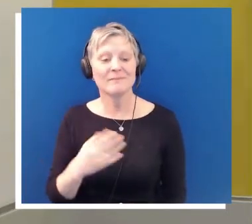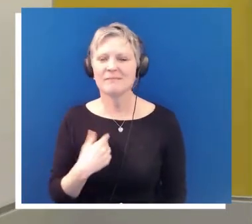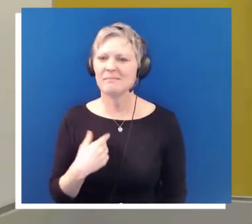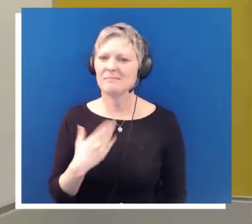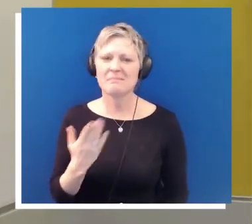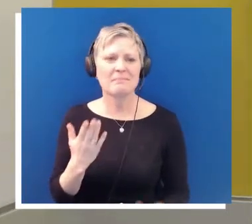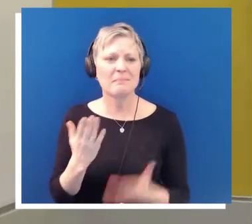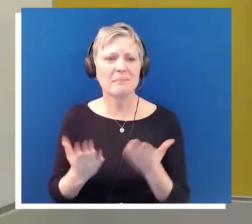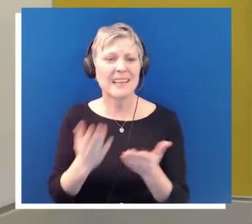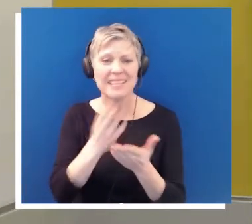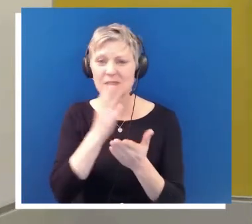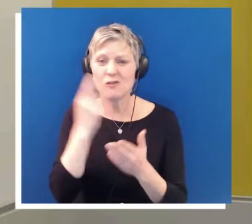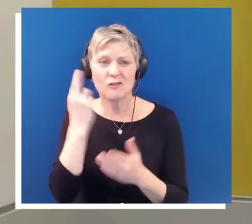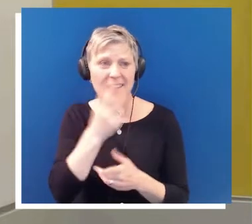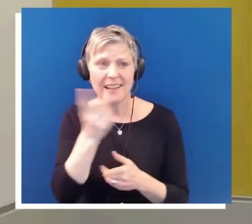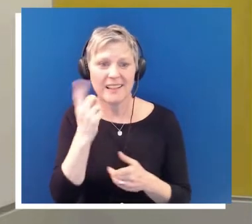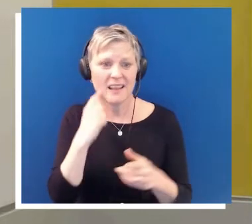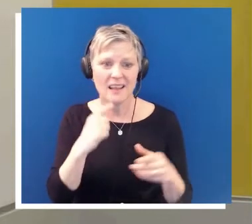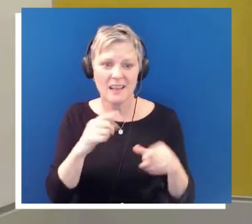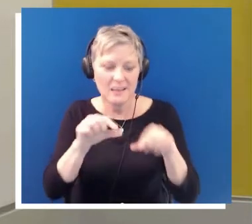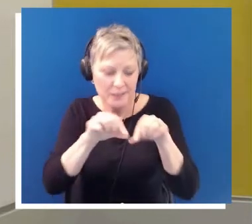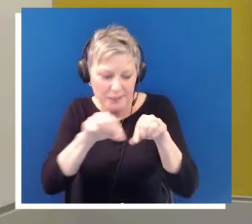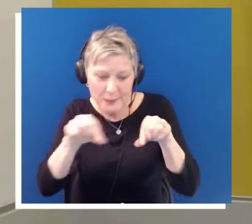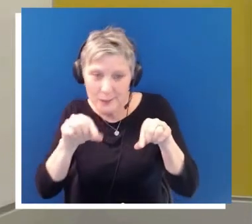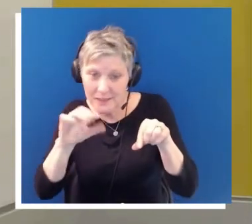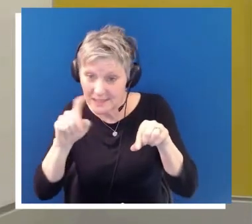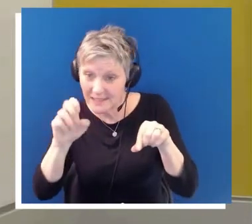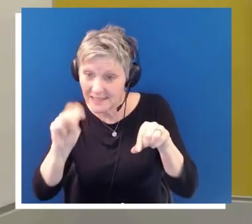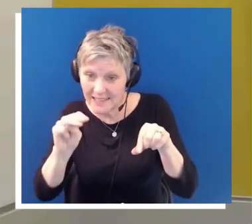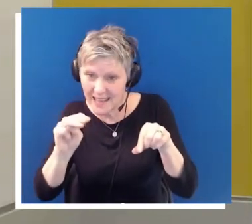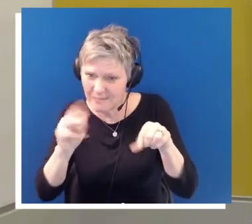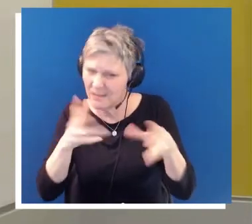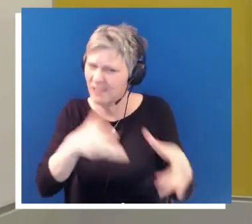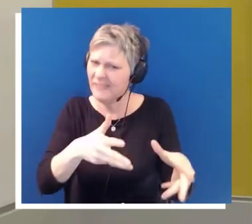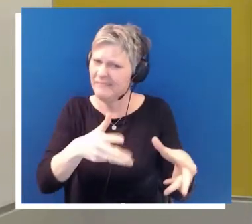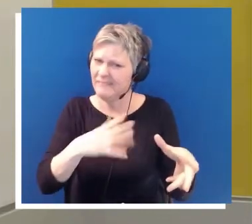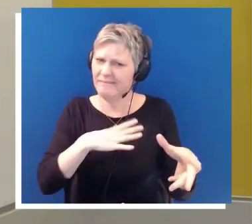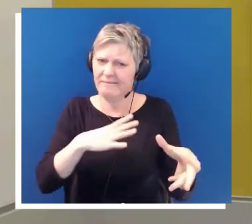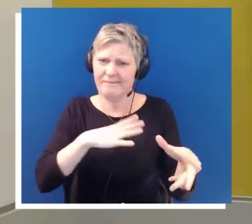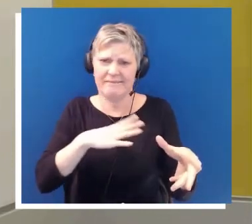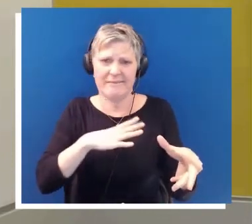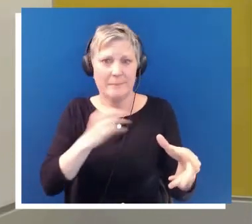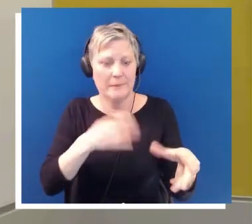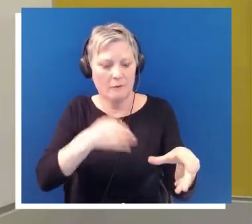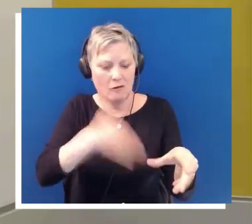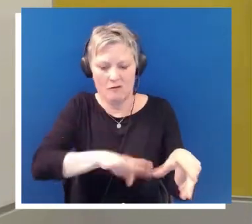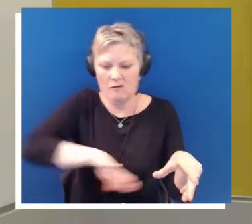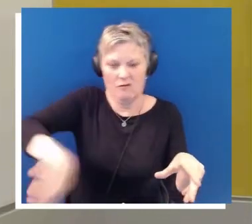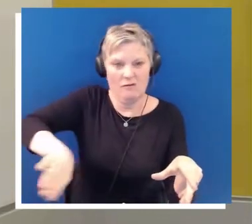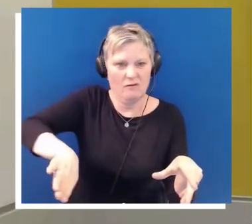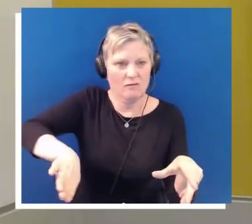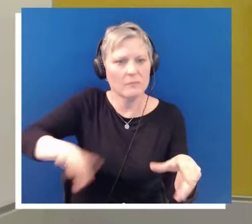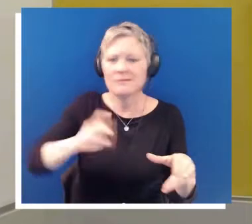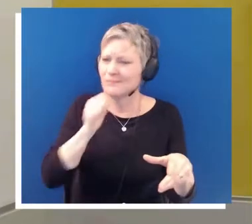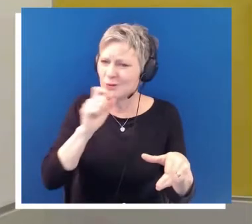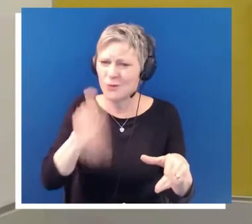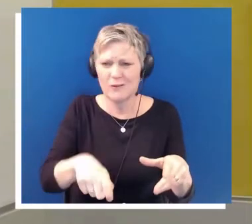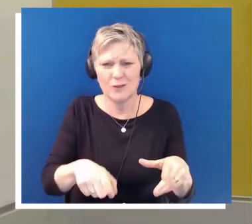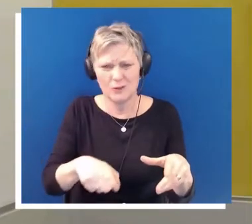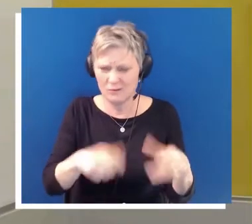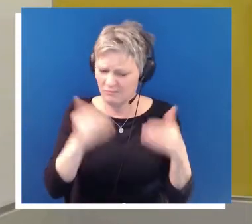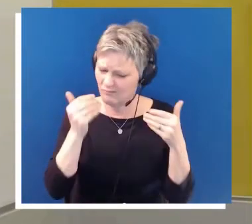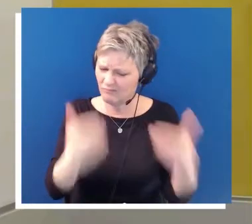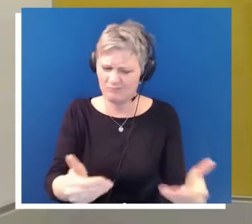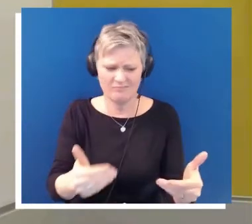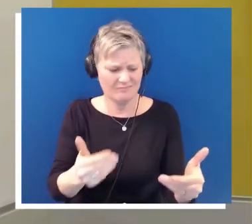using cilantro, you can actually use the stems, okay? I know a lot of times you see people that kind of just chop the stems right off. Don't worry about the